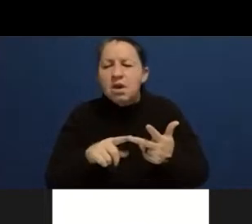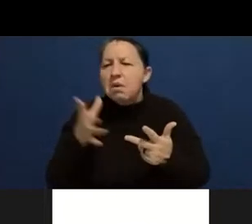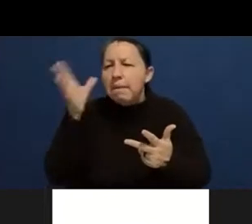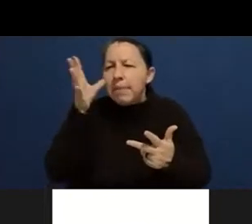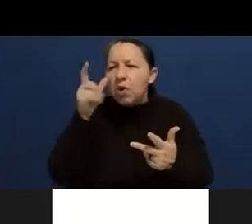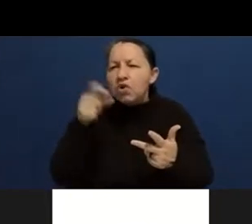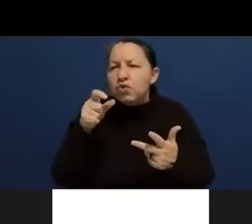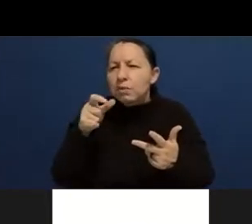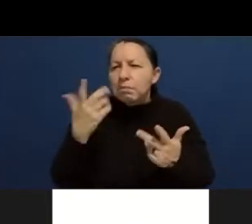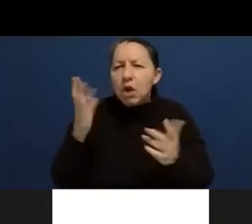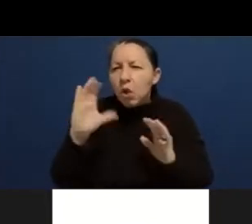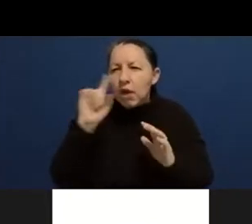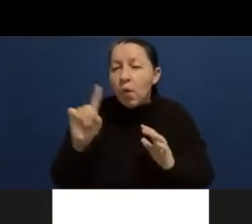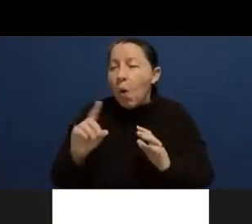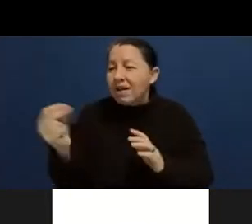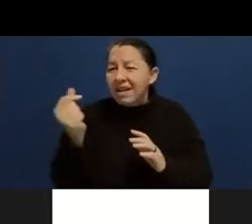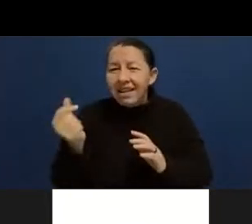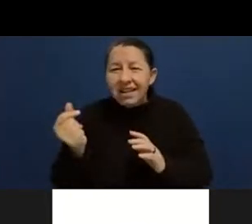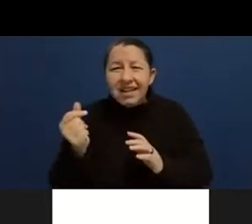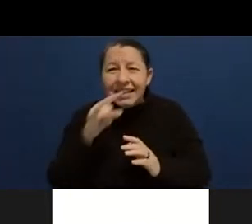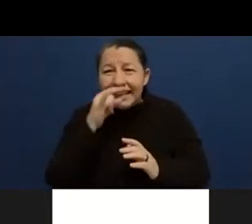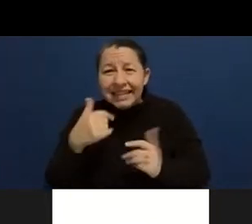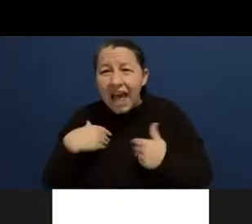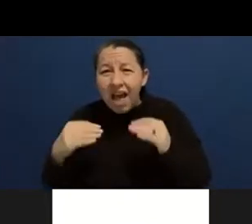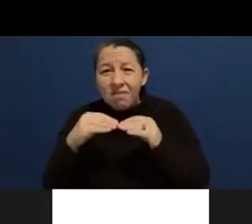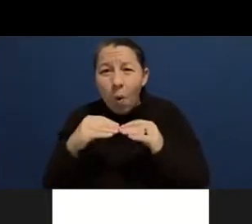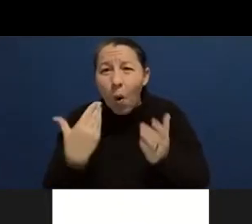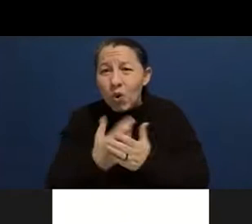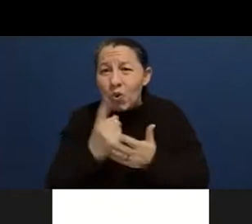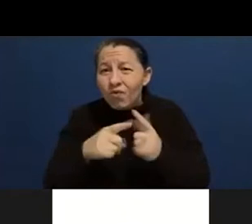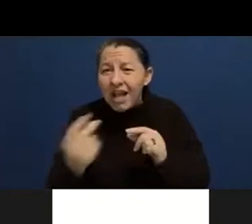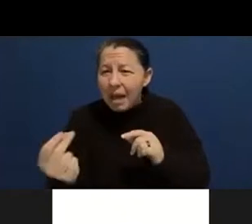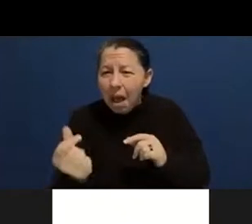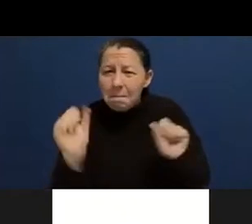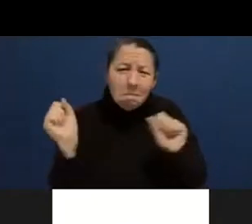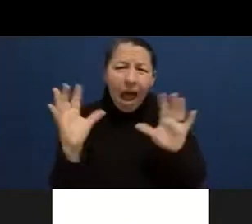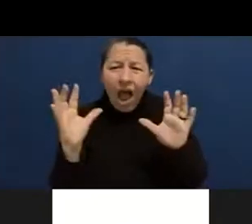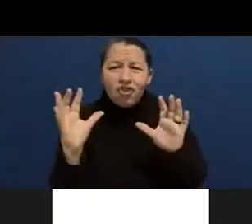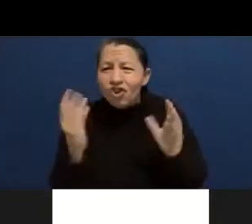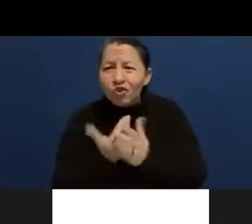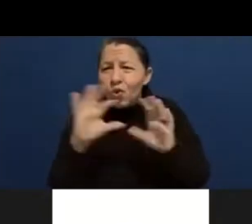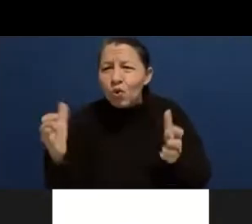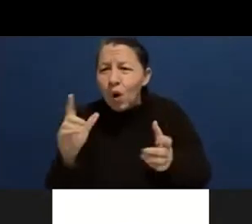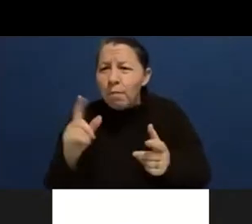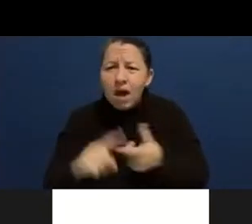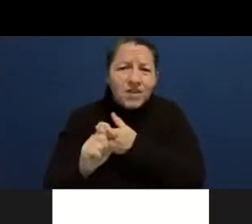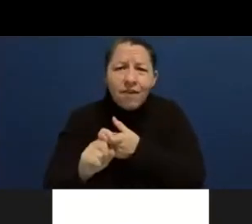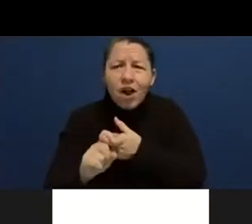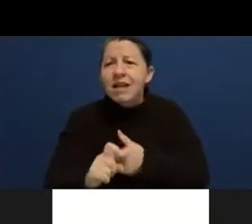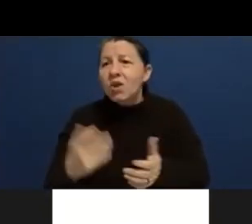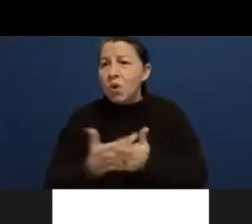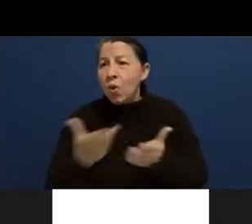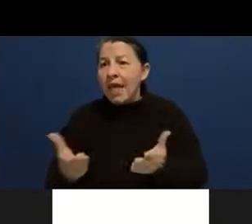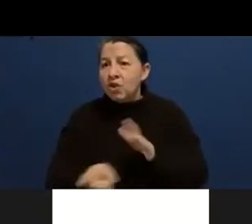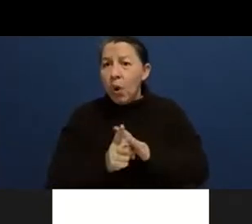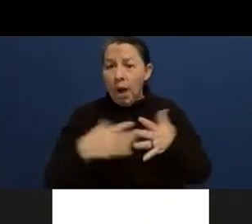if all of a sudden their kids are having more new friends, new items. How do we address that?